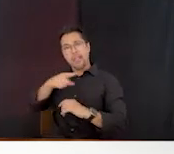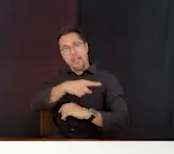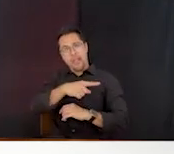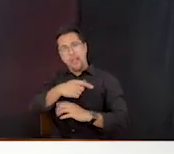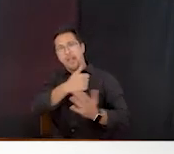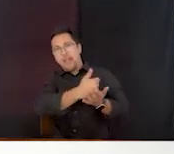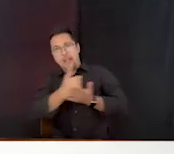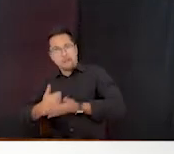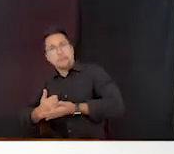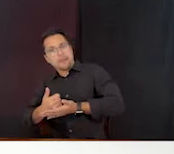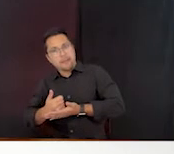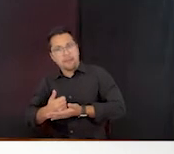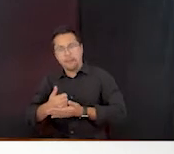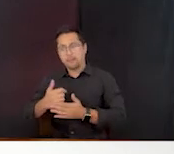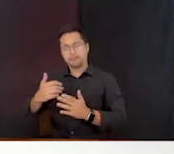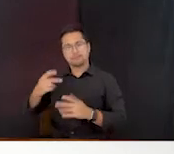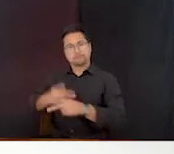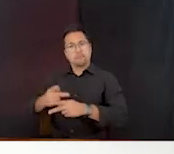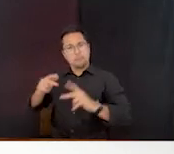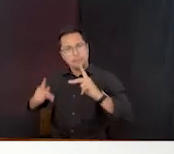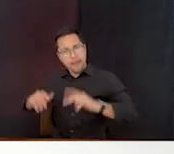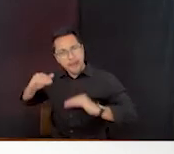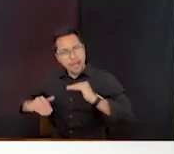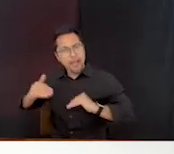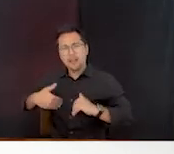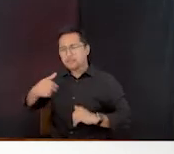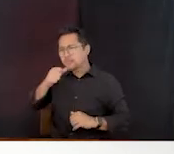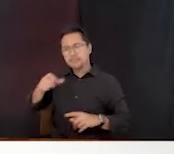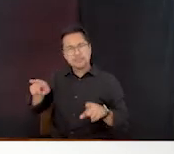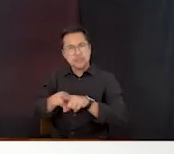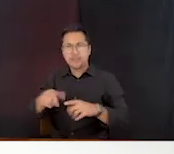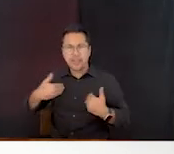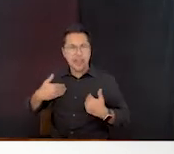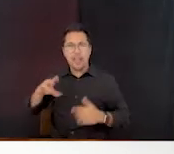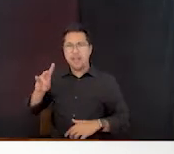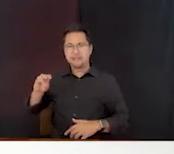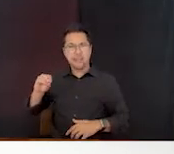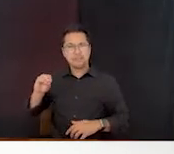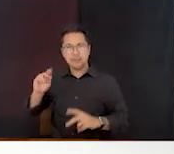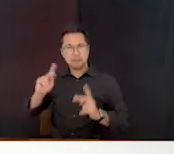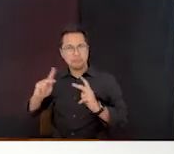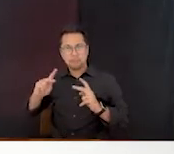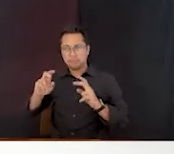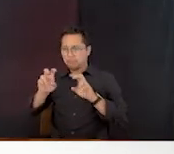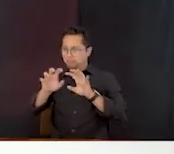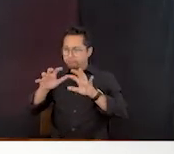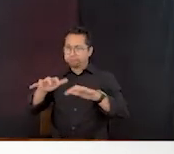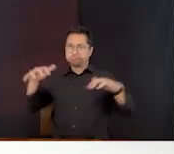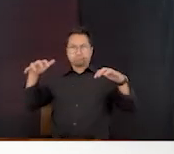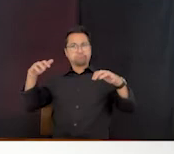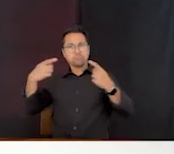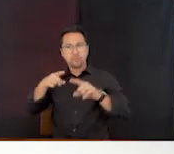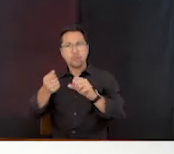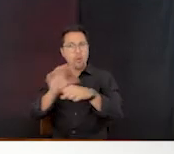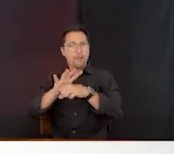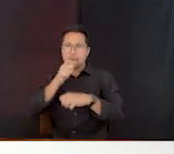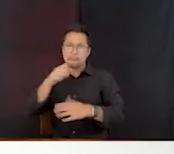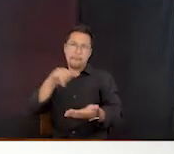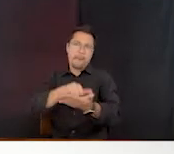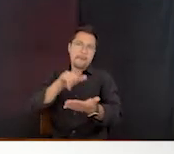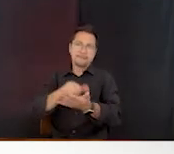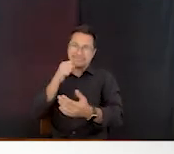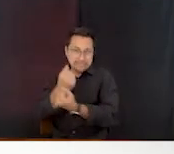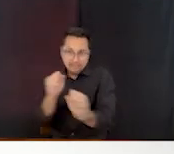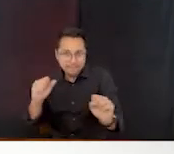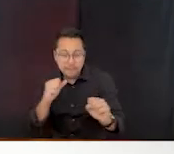balance that in my life in that way. Because even though it wasn't the same, I mean, you can't have a 70-piece orchestra in the middle of COVID. It's not possible. It's not safe. Hopefully we'll be able to go back to that